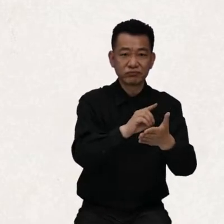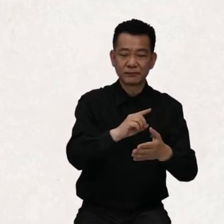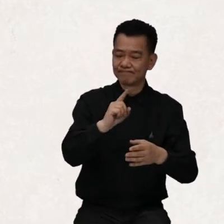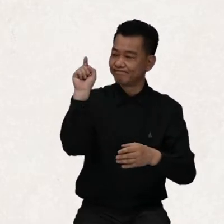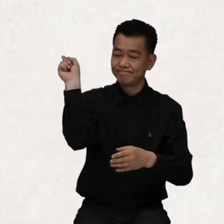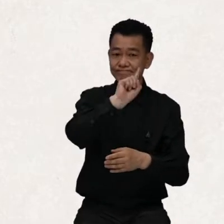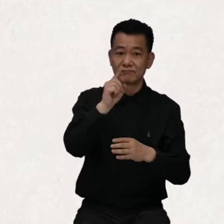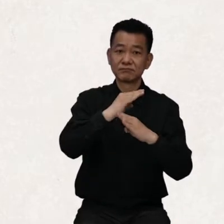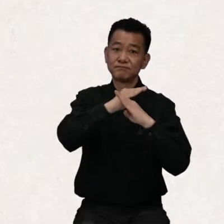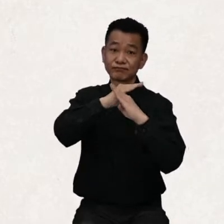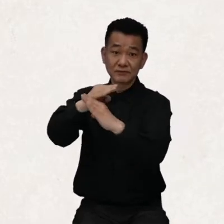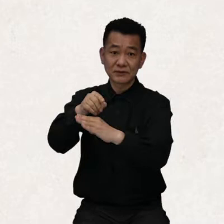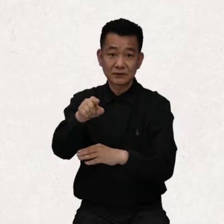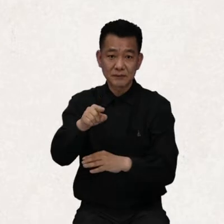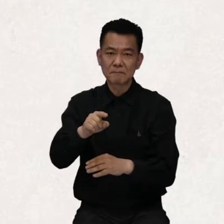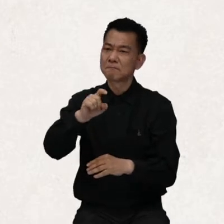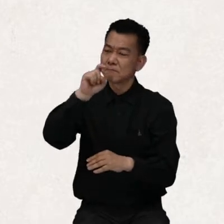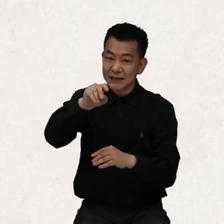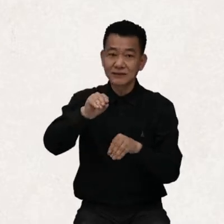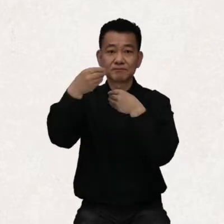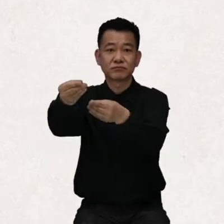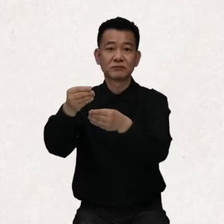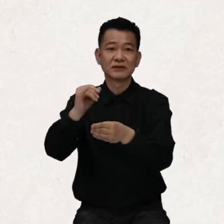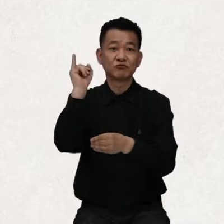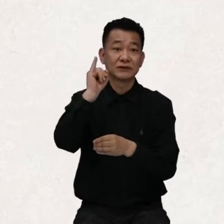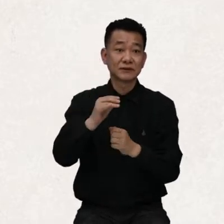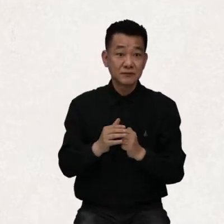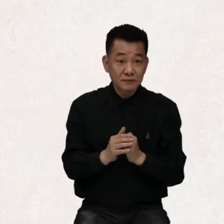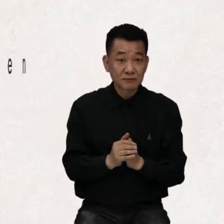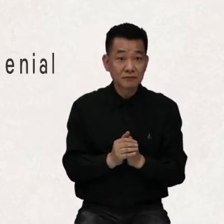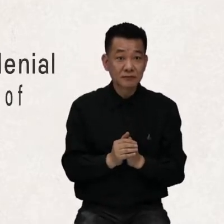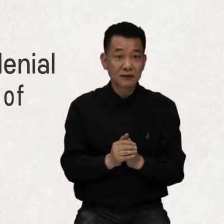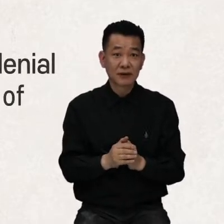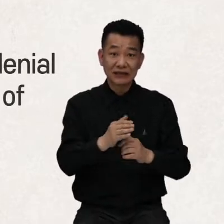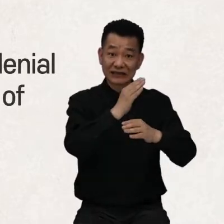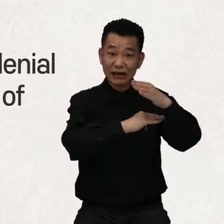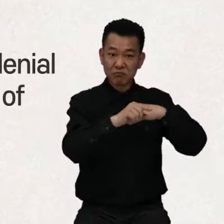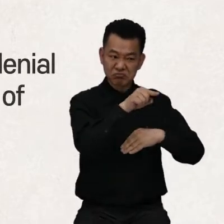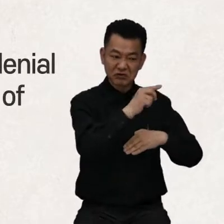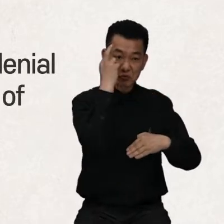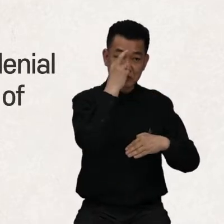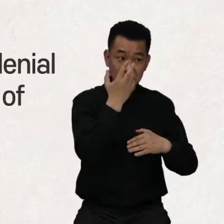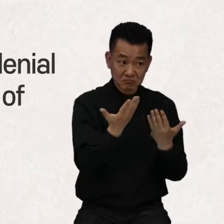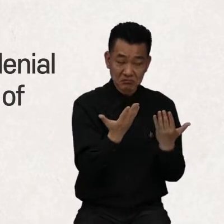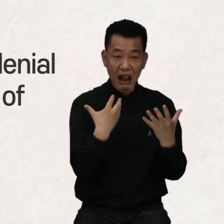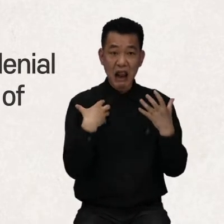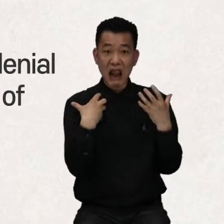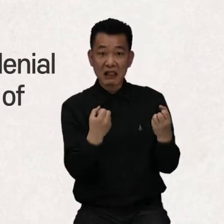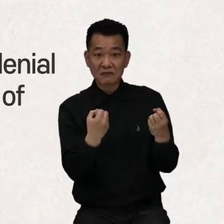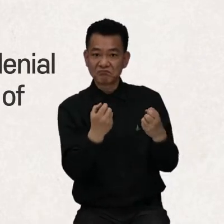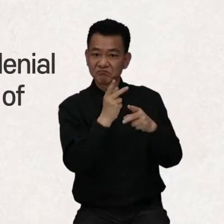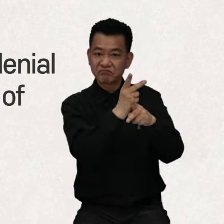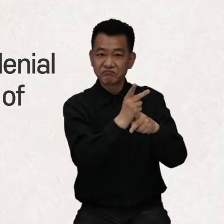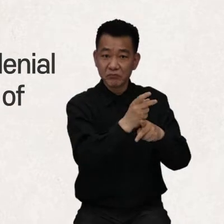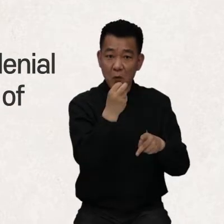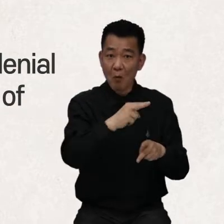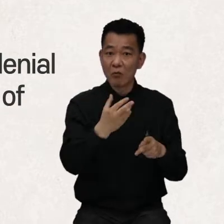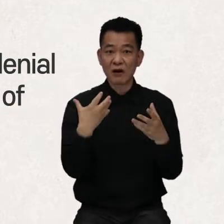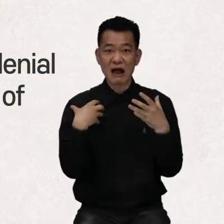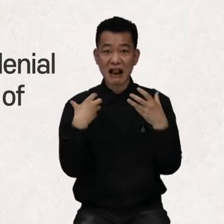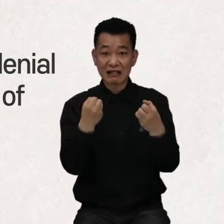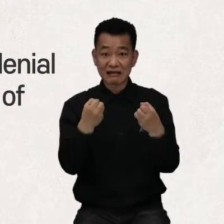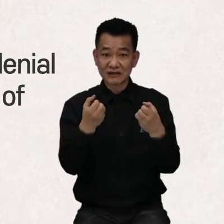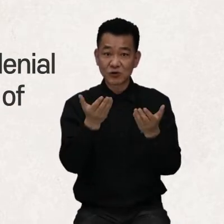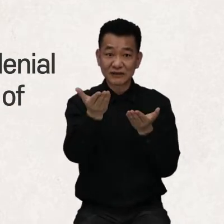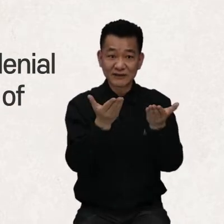is permitted by national law, should be prohibited, and discriminatory denial of health care or health services on the basis